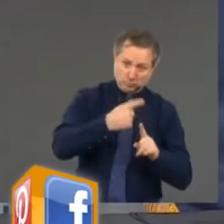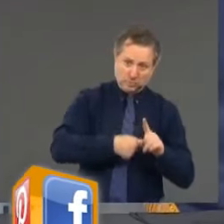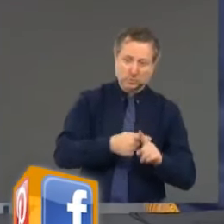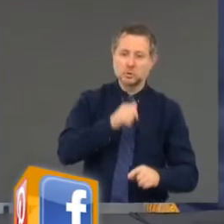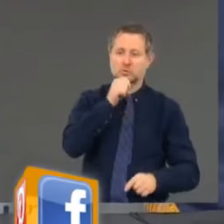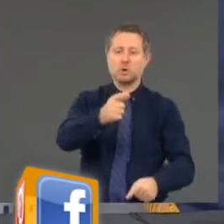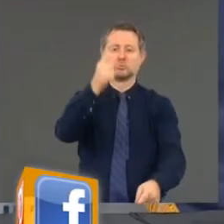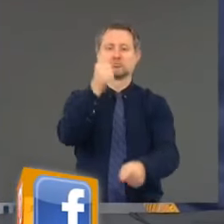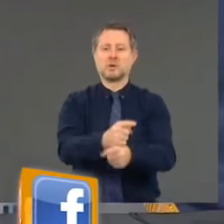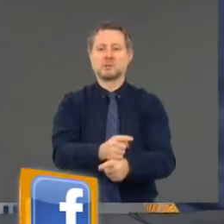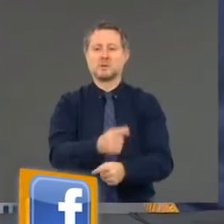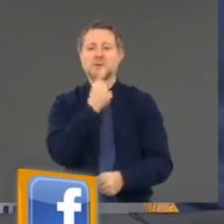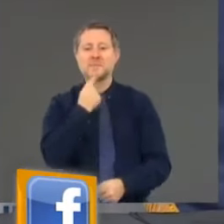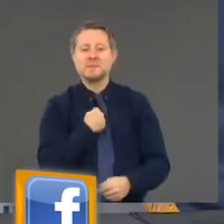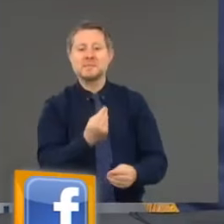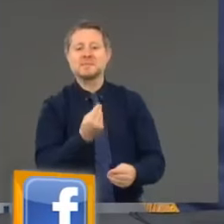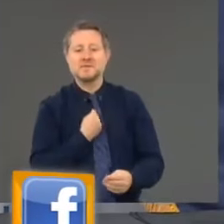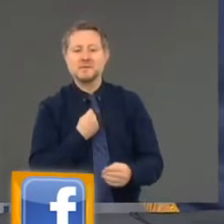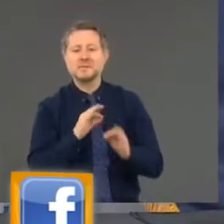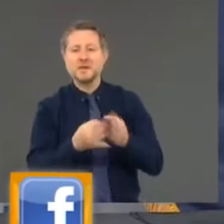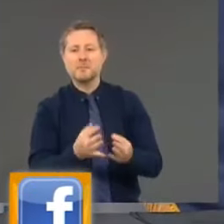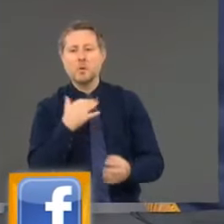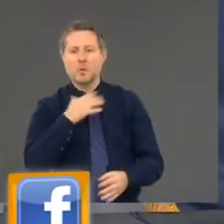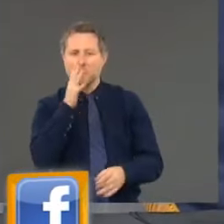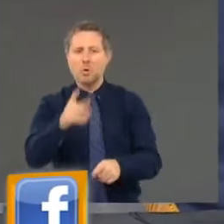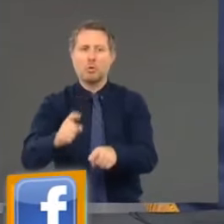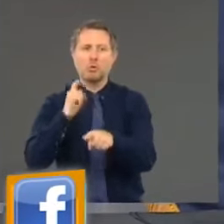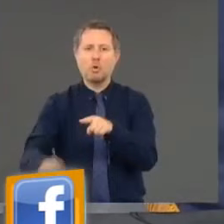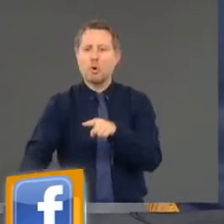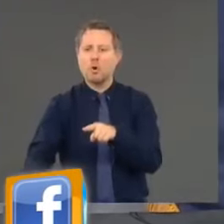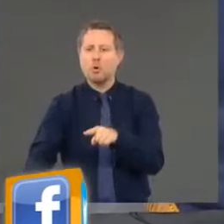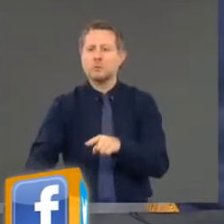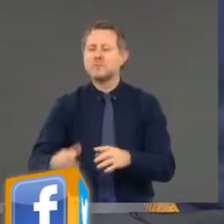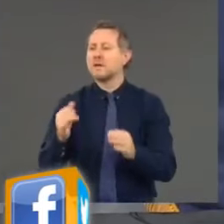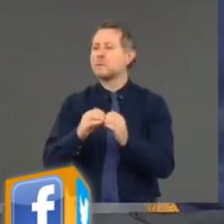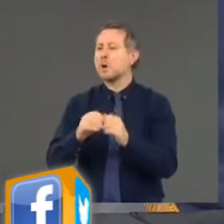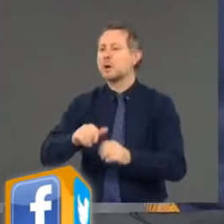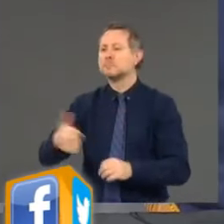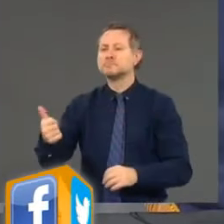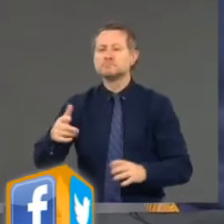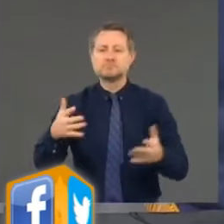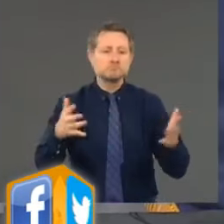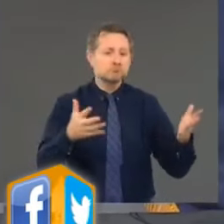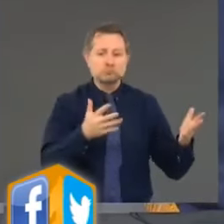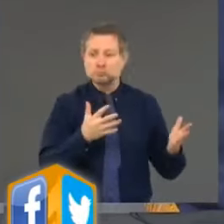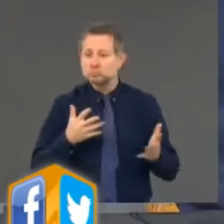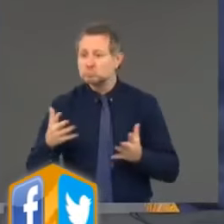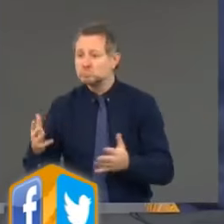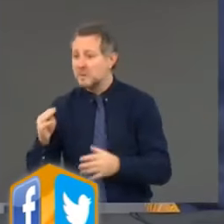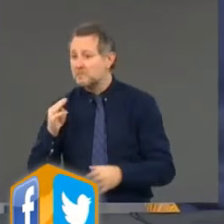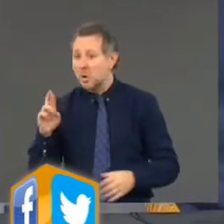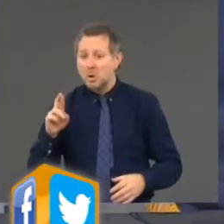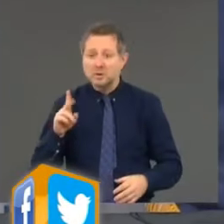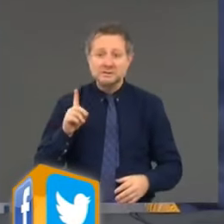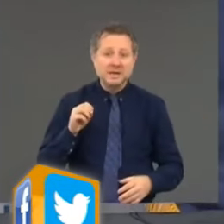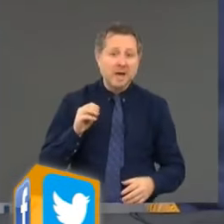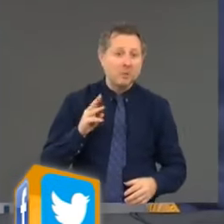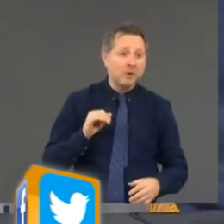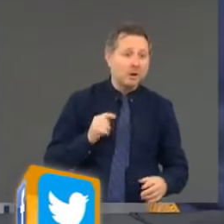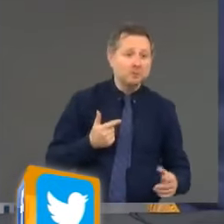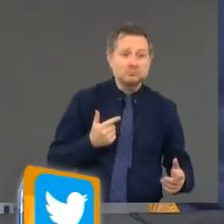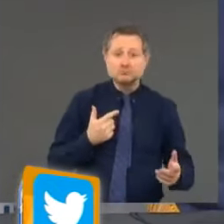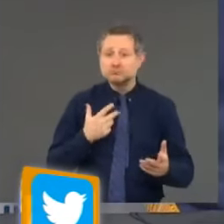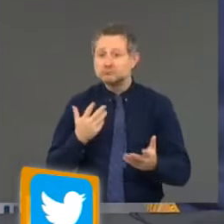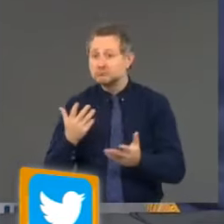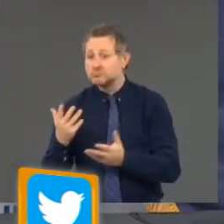will follow up today. Anything else from the august group who's here? Mr. Dowling, head of Northwell,